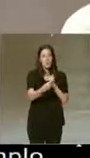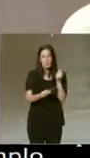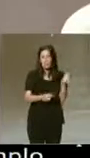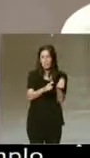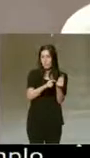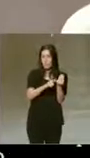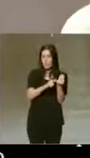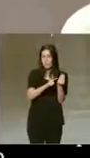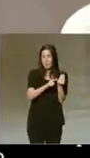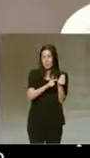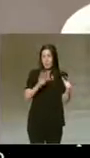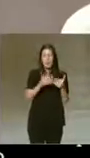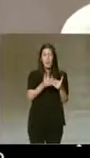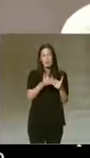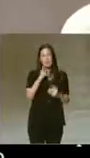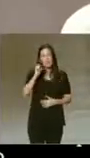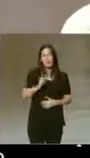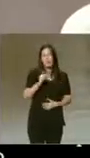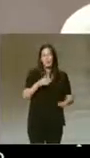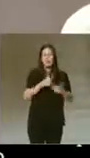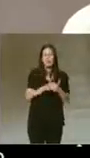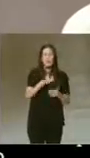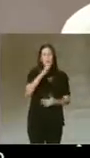these e-documents, but they are blocked